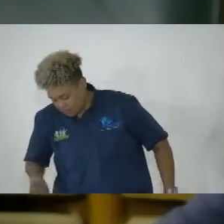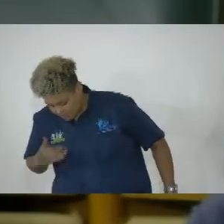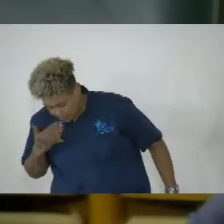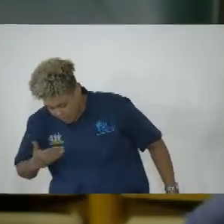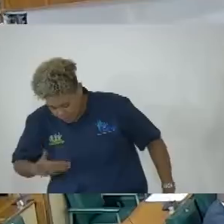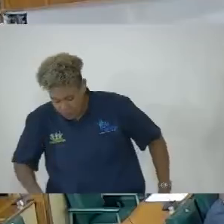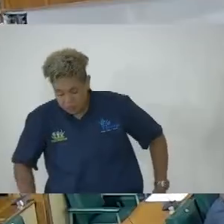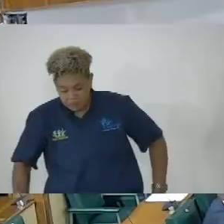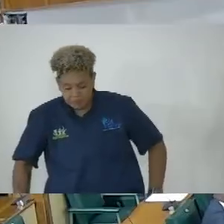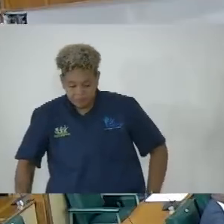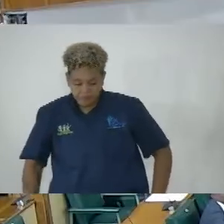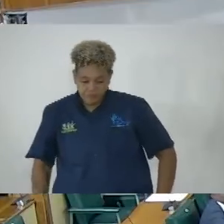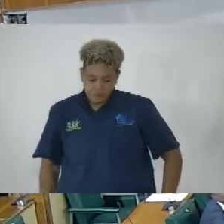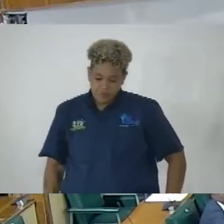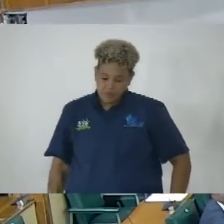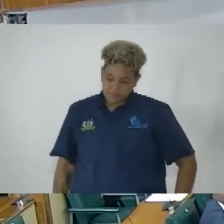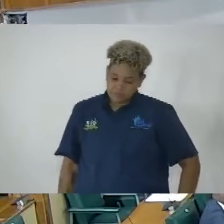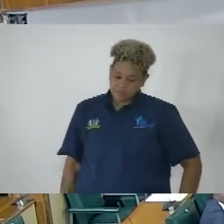you, Mr. President.